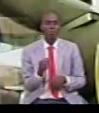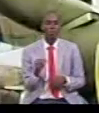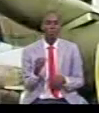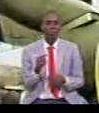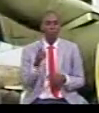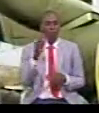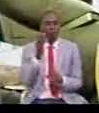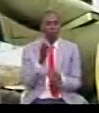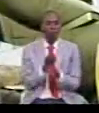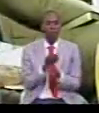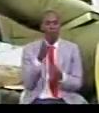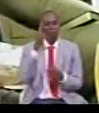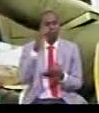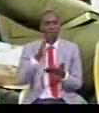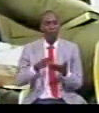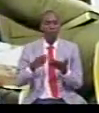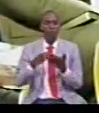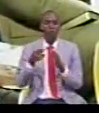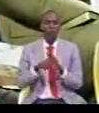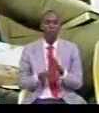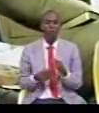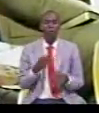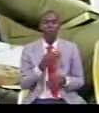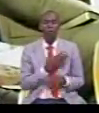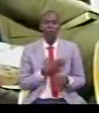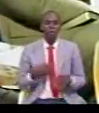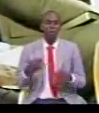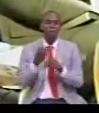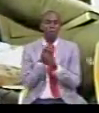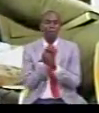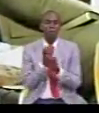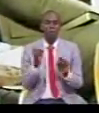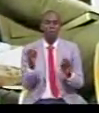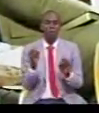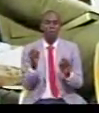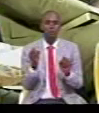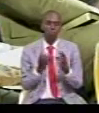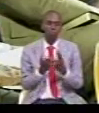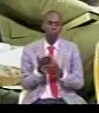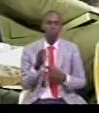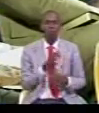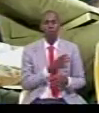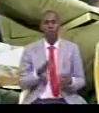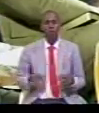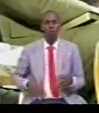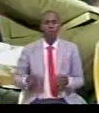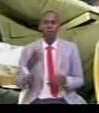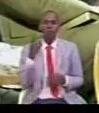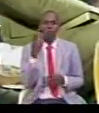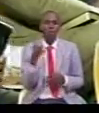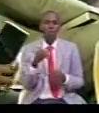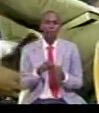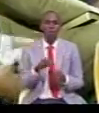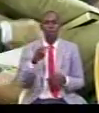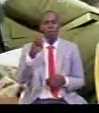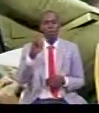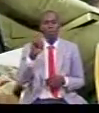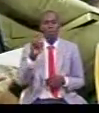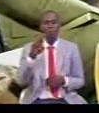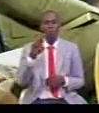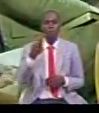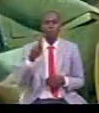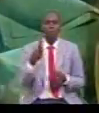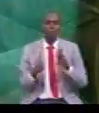for forgiveness and salvation through Christ. We're coming back to Mark chapter